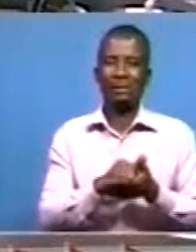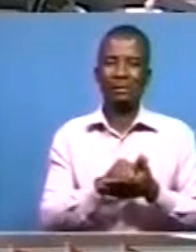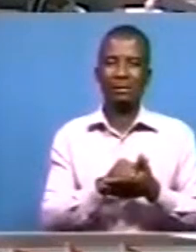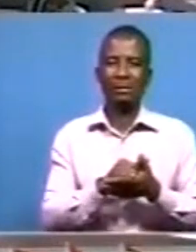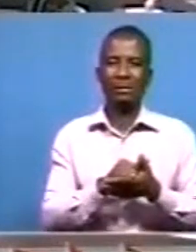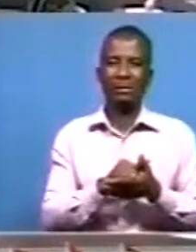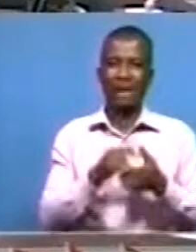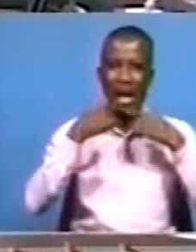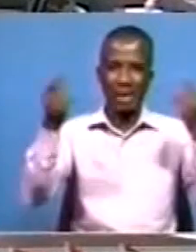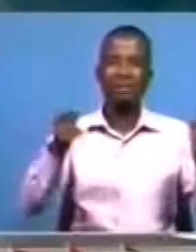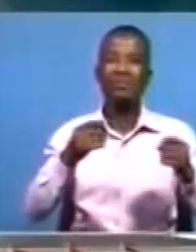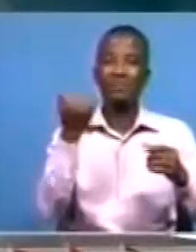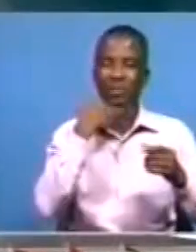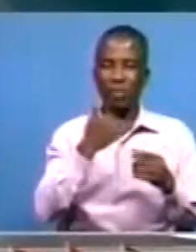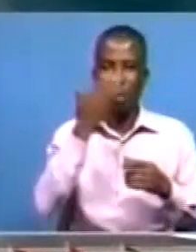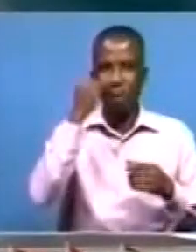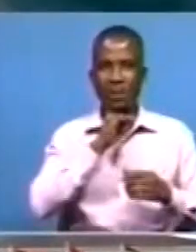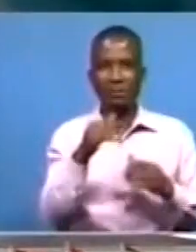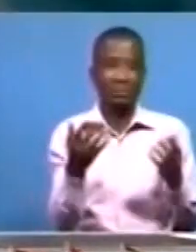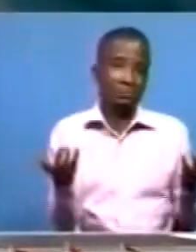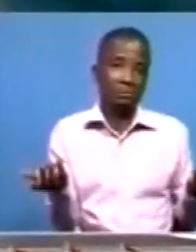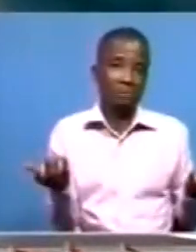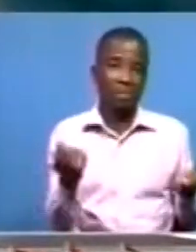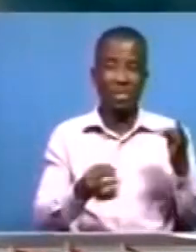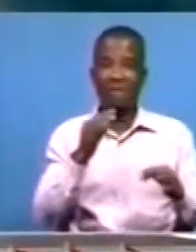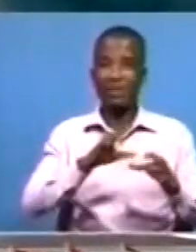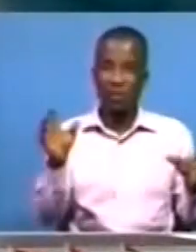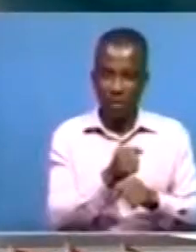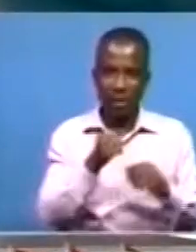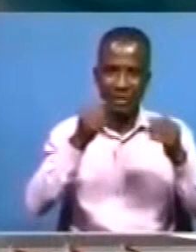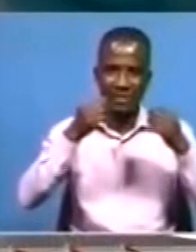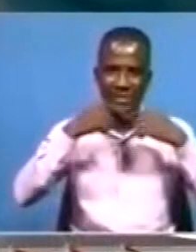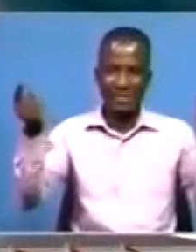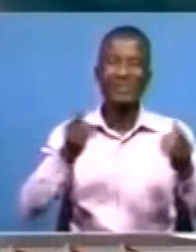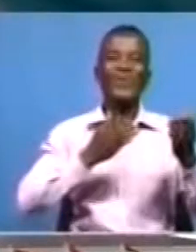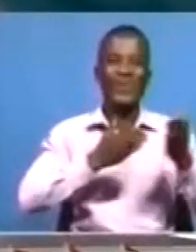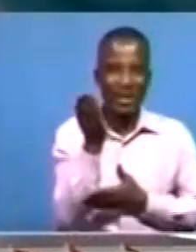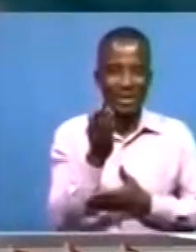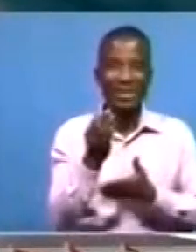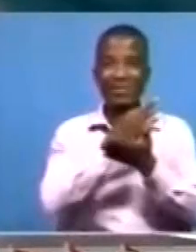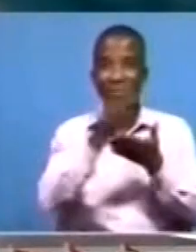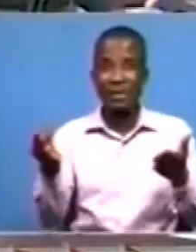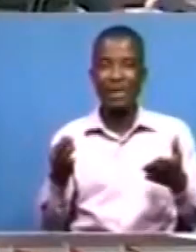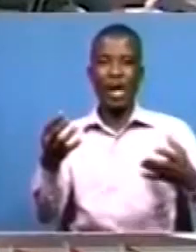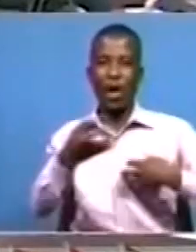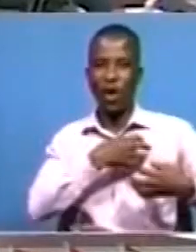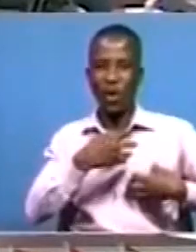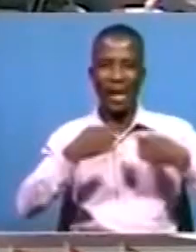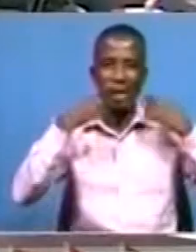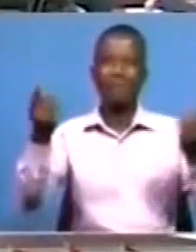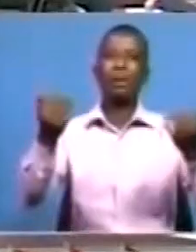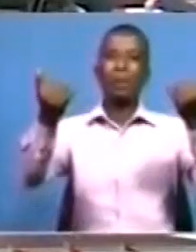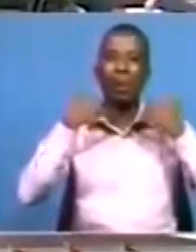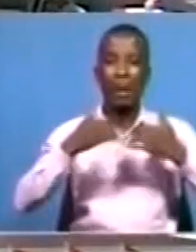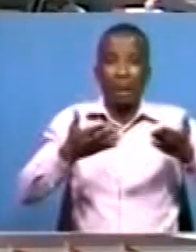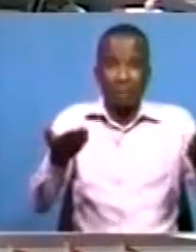the judgment must be wrong. And why not? If he had won, the decision would be right. So if he lost, how